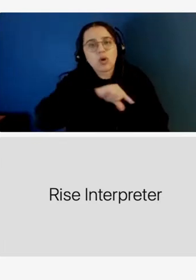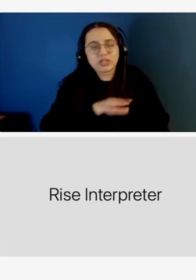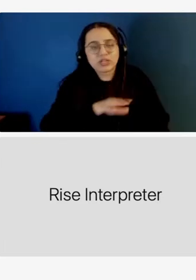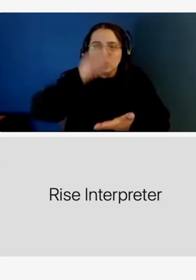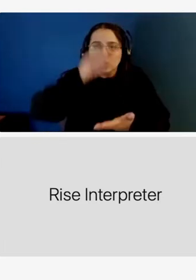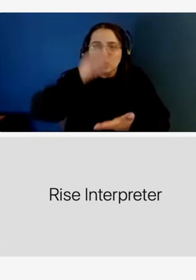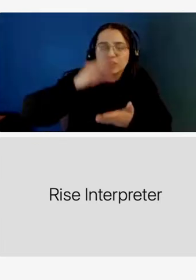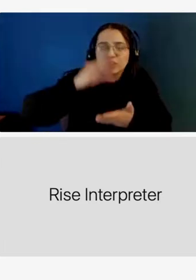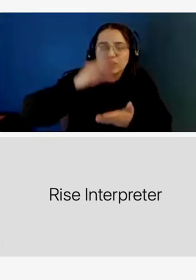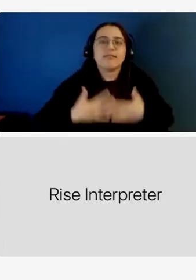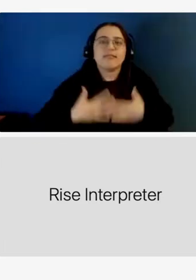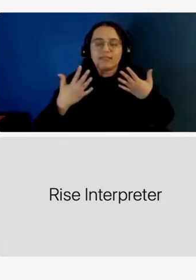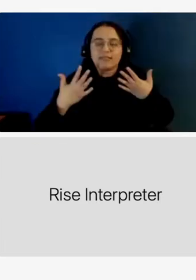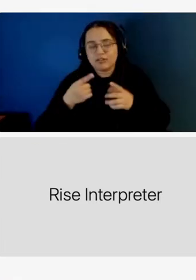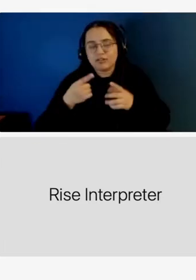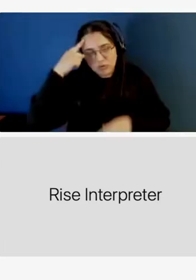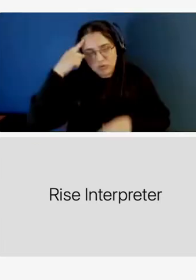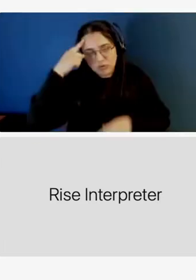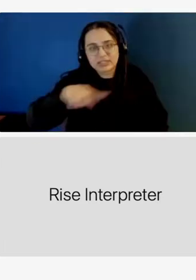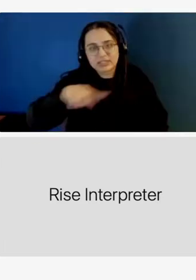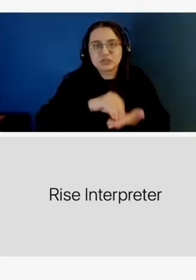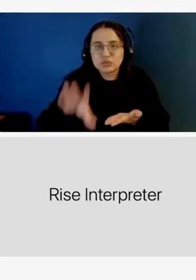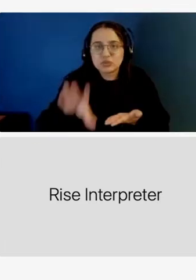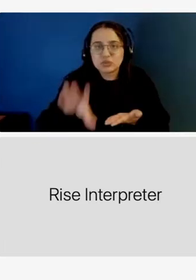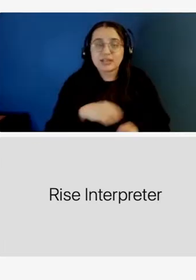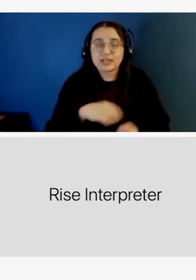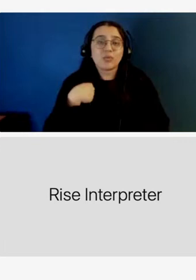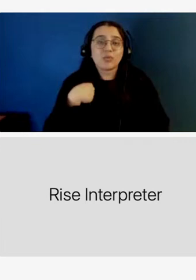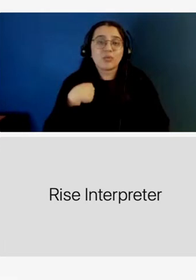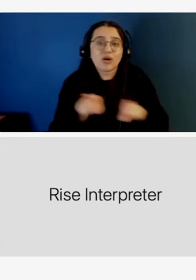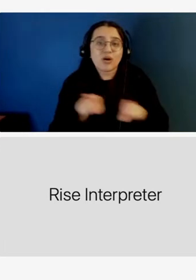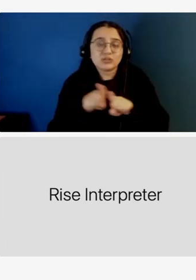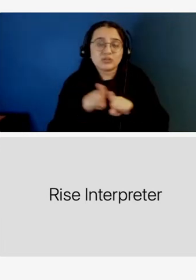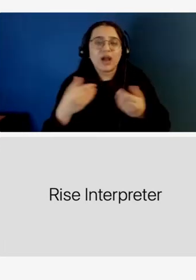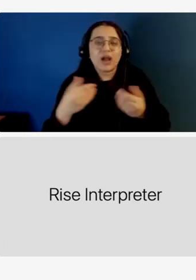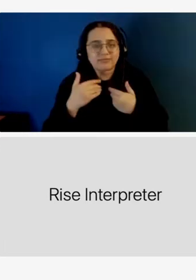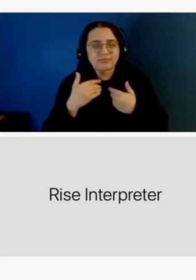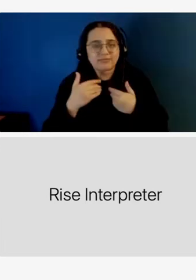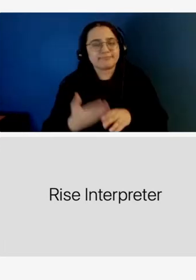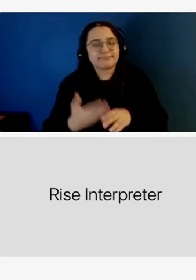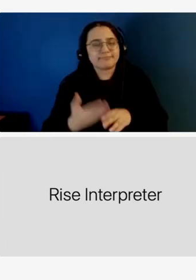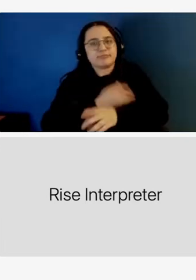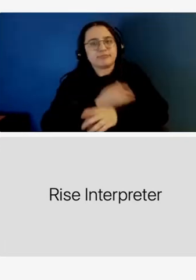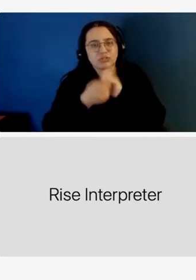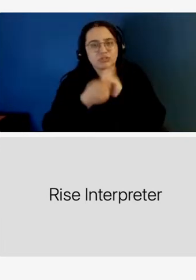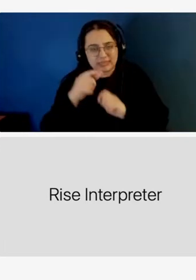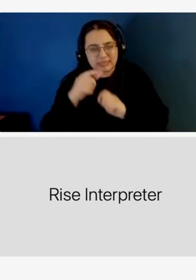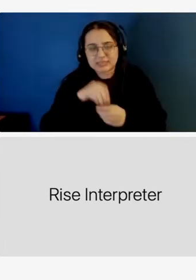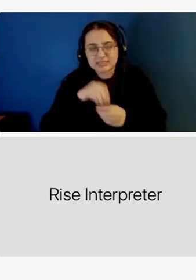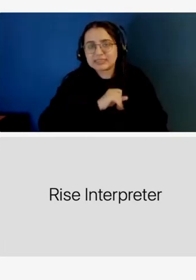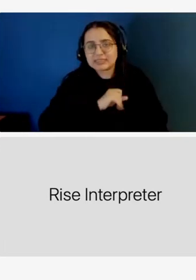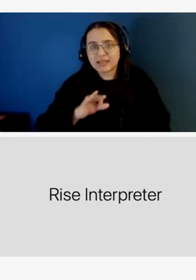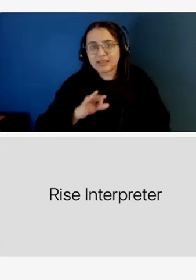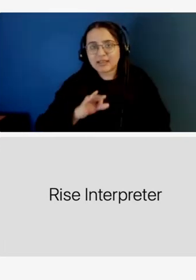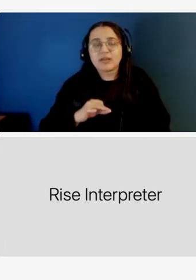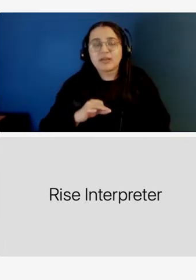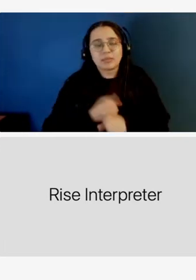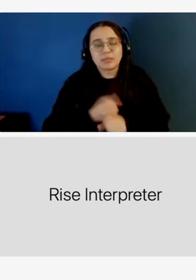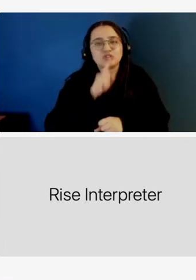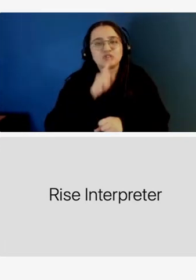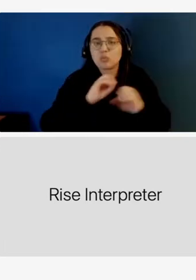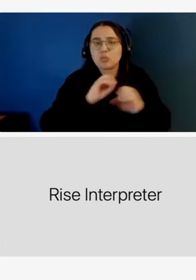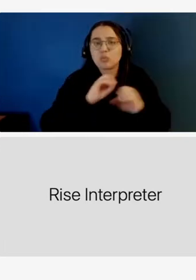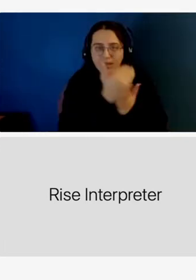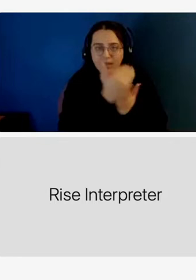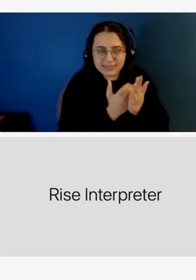expanded the staffing, so we do not have any wait lists, so our students are all able to get into the program. And then we're working with facilities